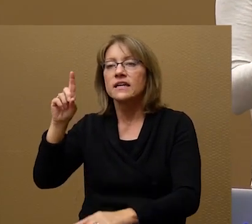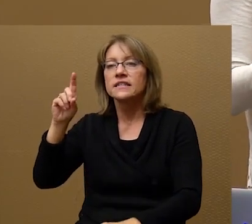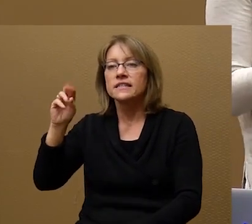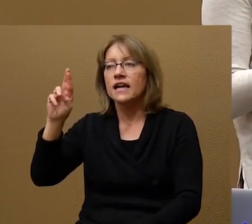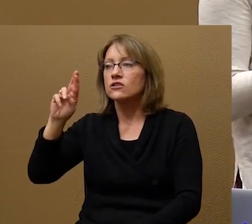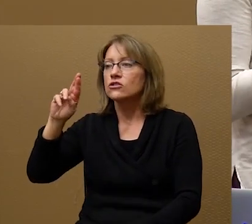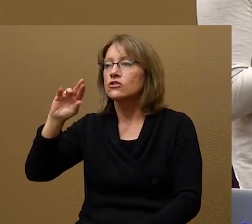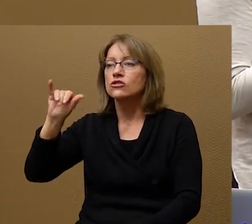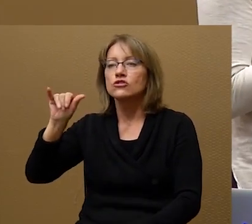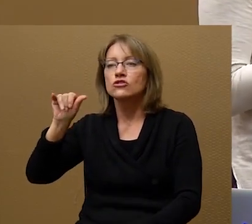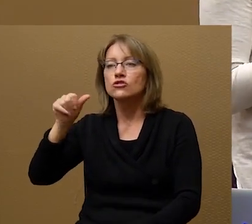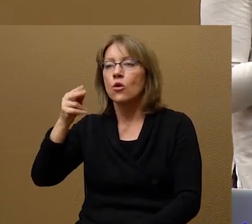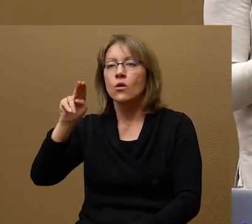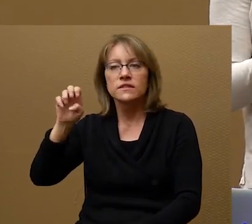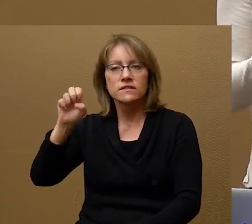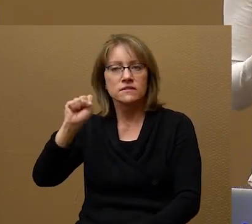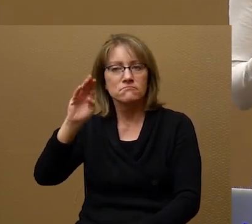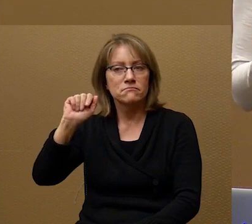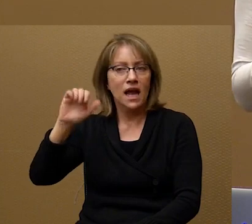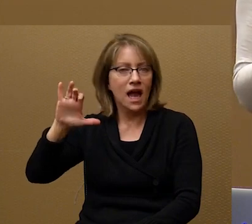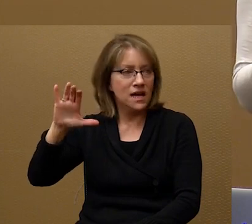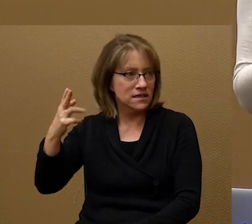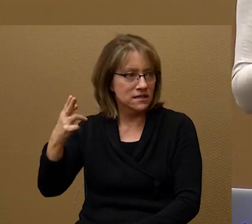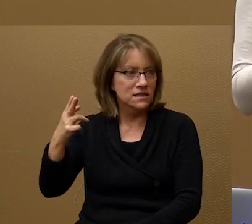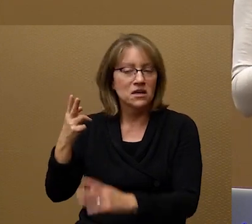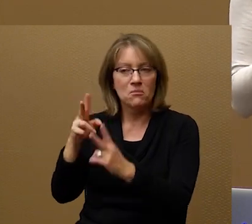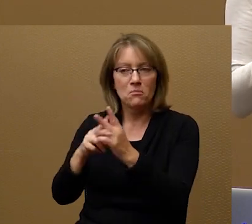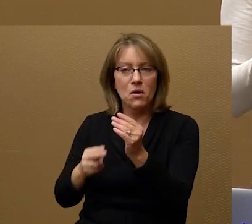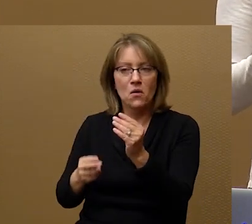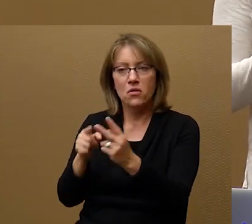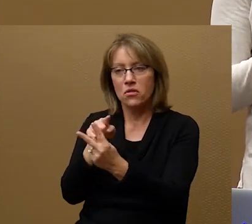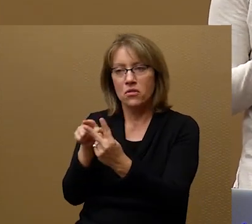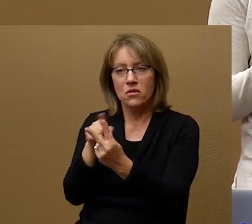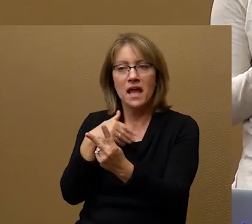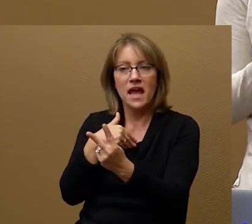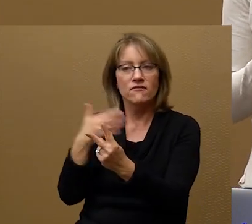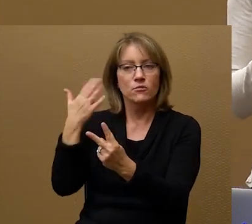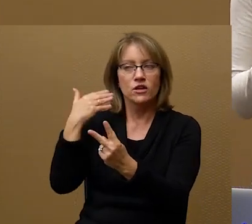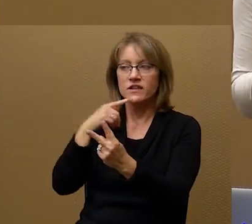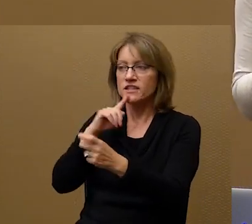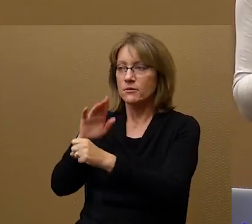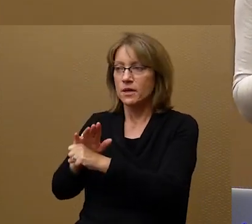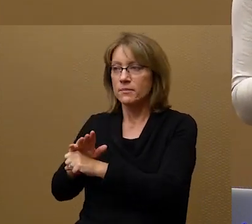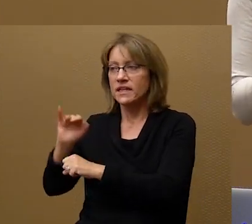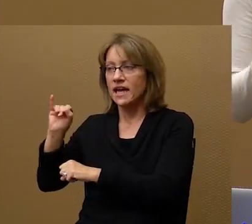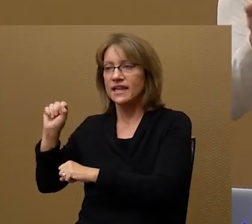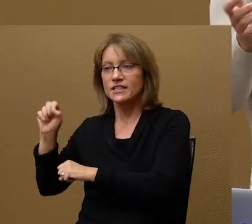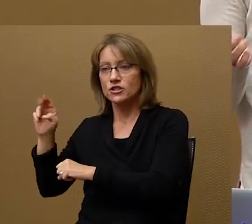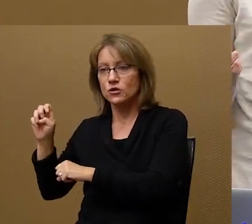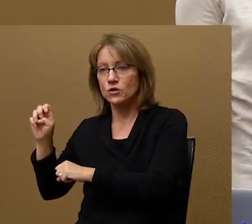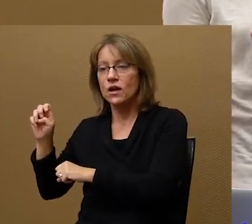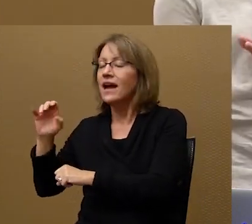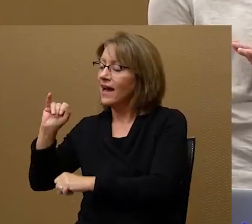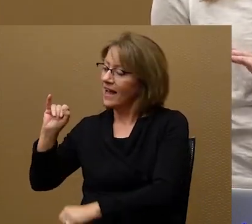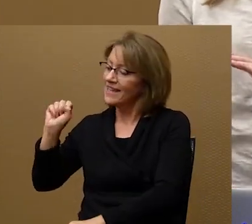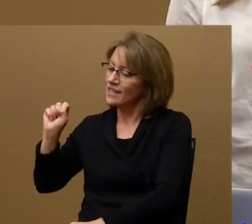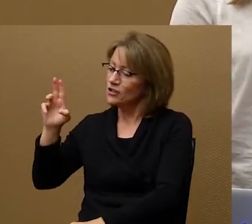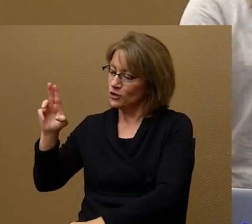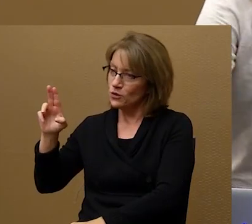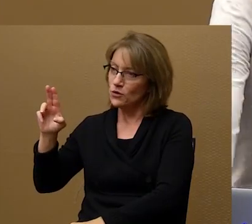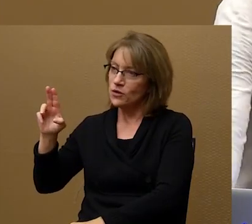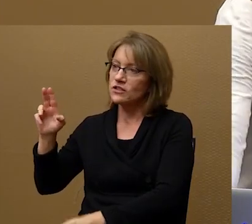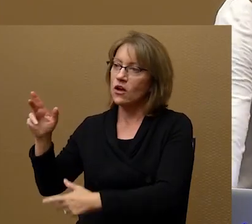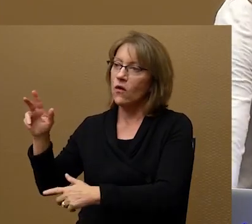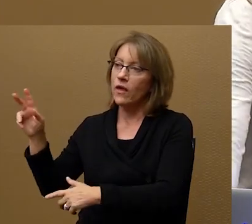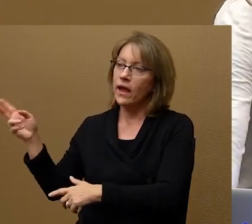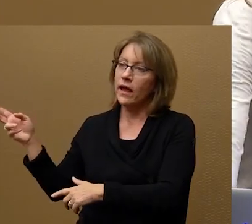Jones-Bach. They both had previous commitments at ISU, so you guys are stuck with me today. Couple